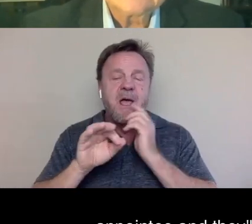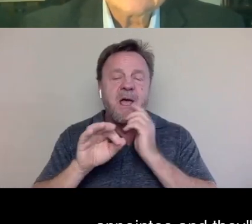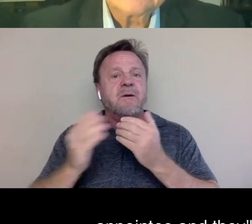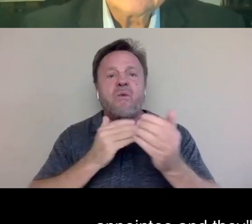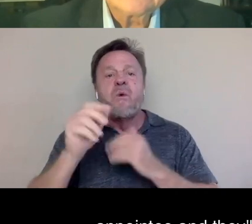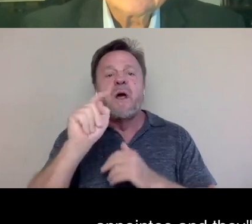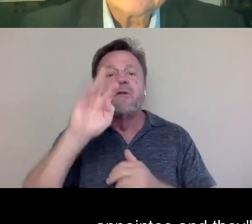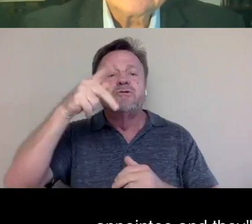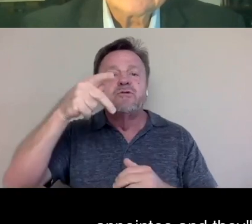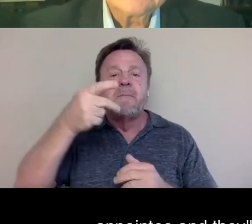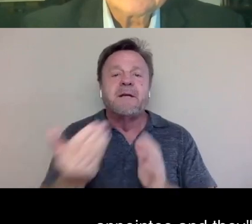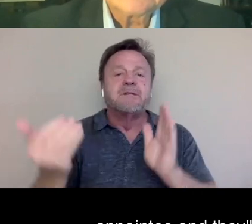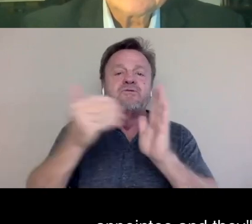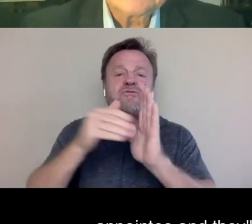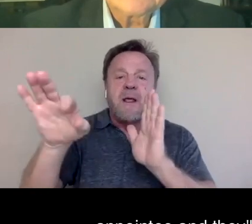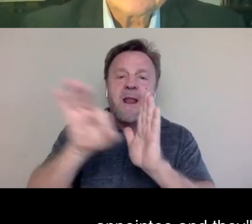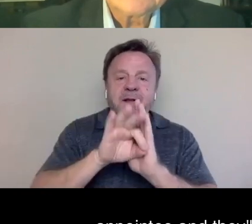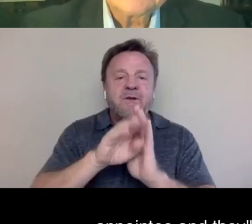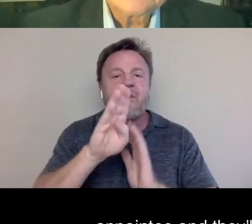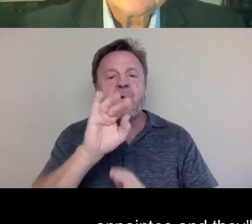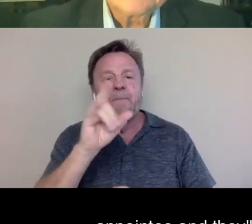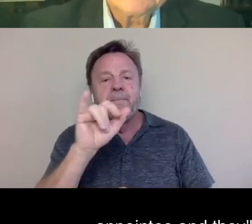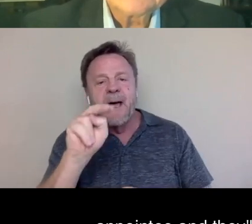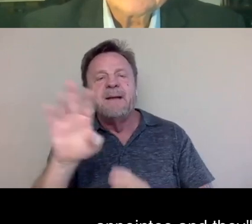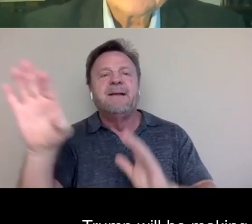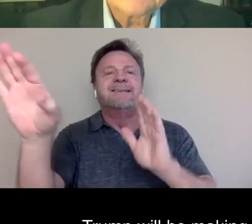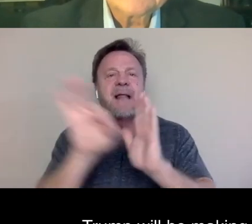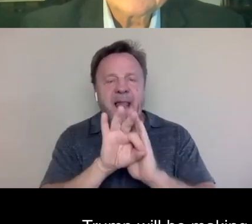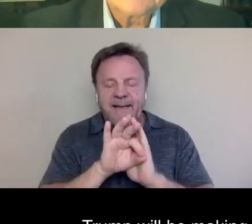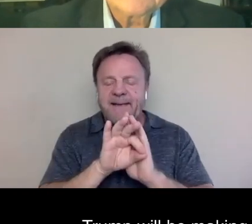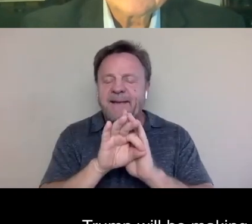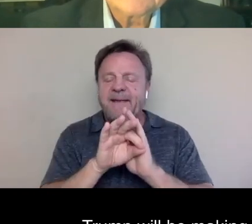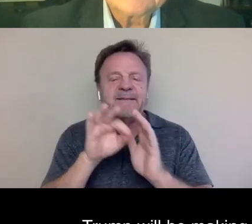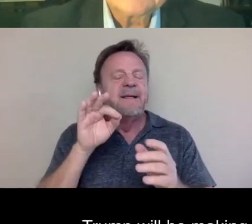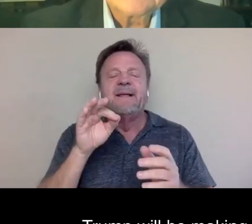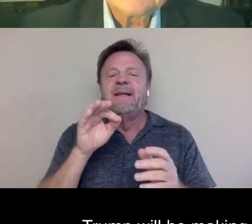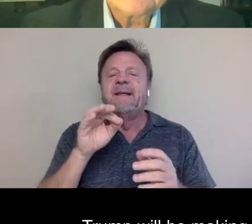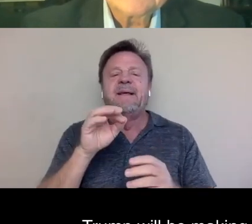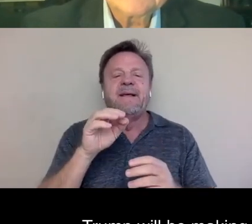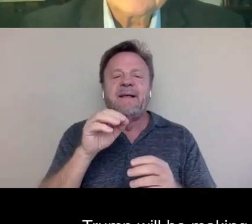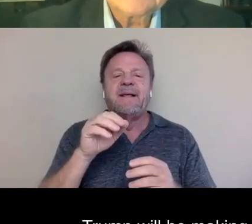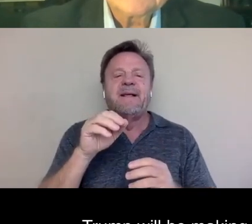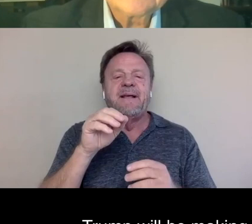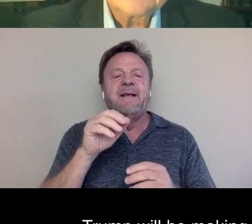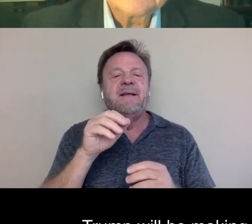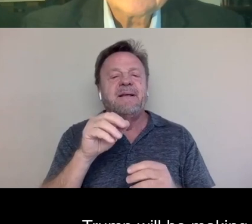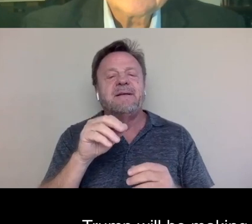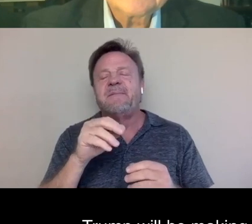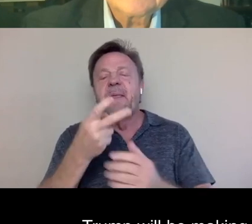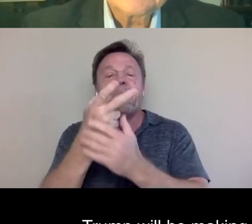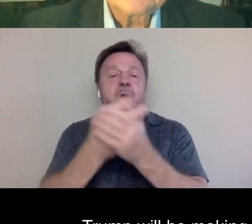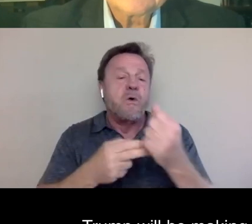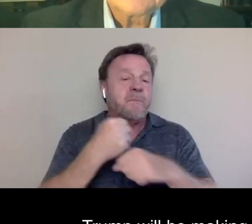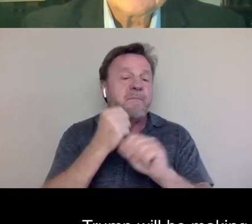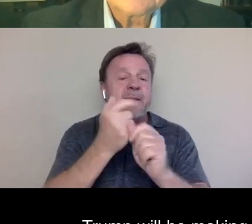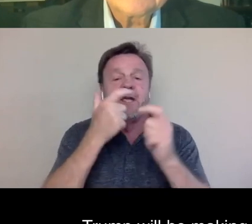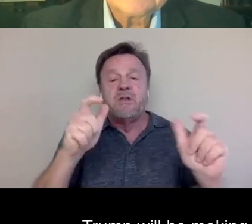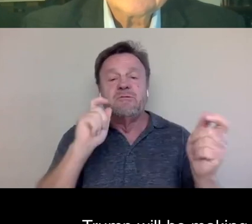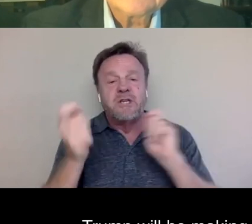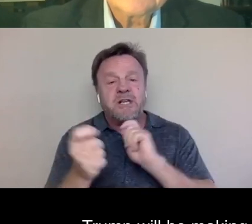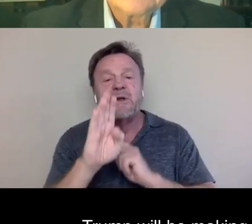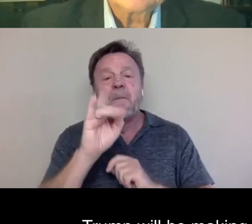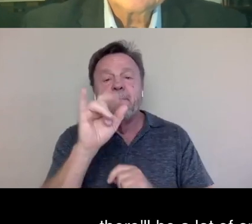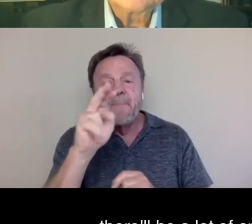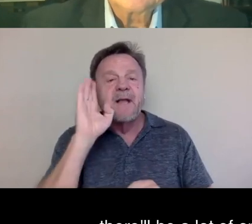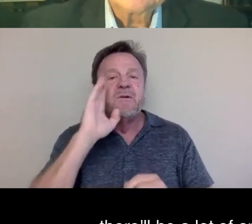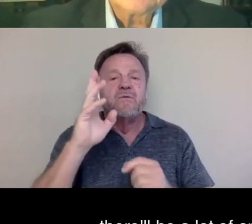gets reelected or Biden gets elected, Trump will be making huge changes. Biden will obviously be putting together a new